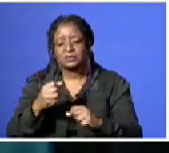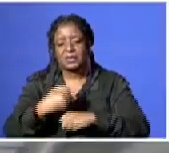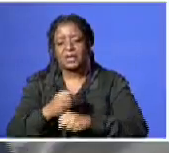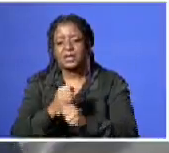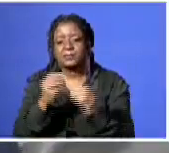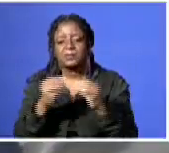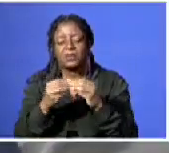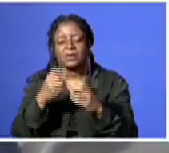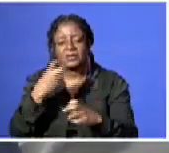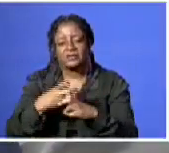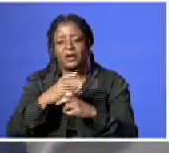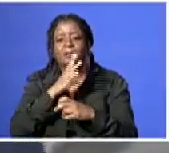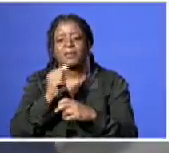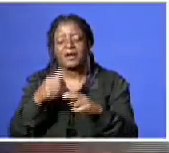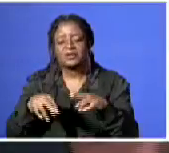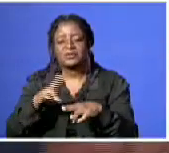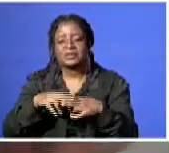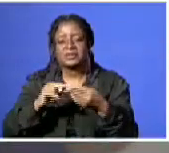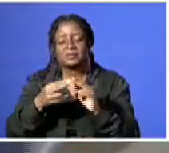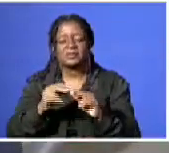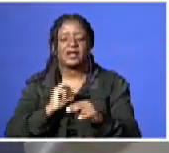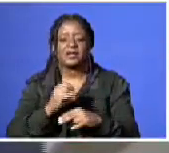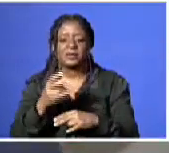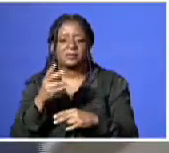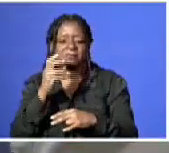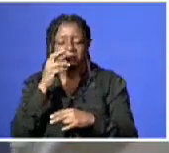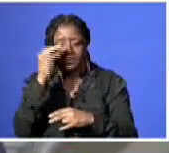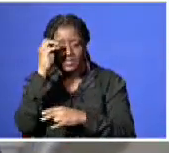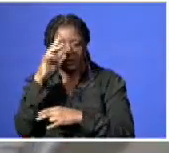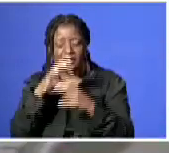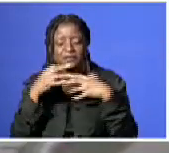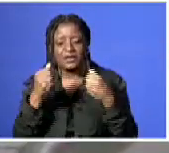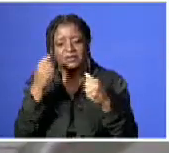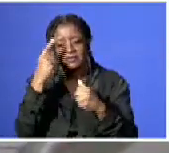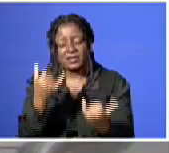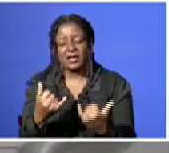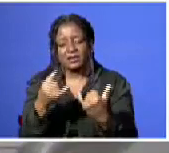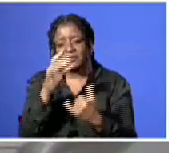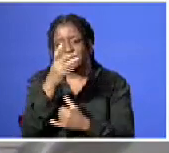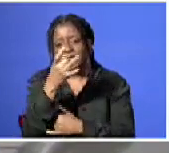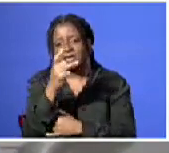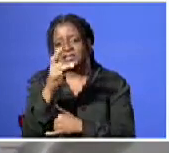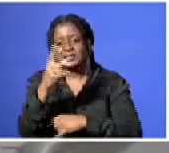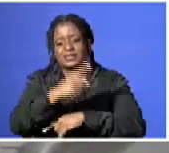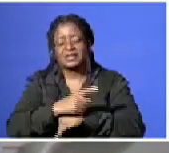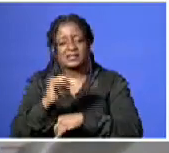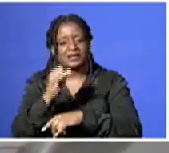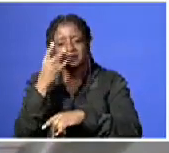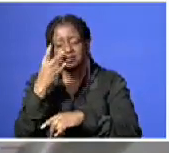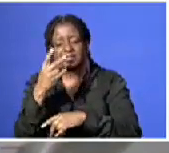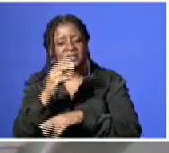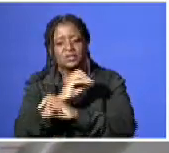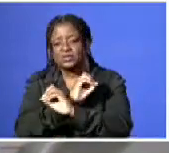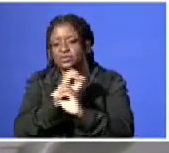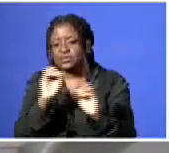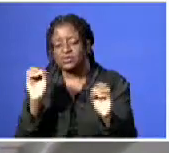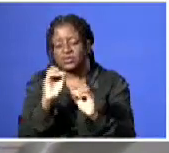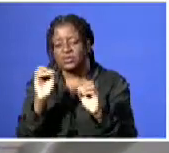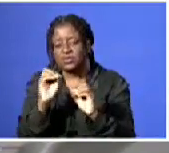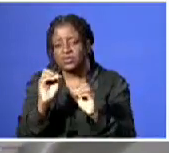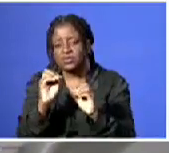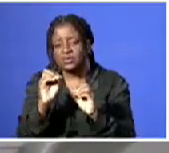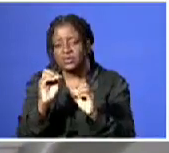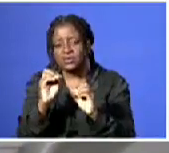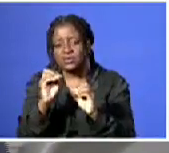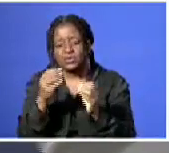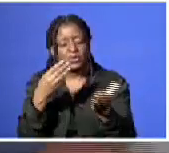I have been Minister of Health now for 18 days, and I've seen no evidence, none whatsoever, that health is holding information from the general